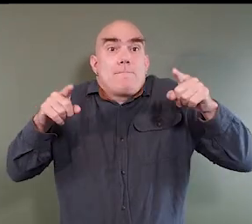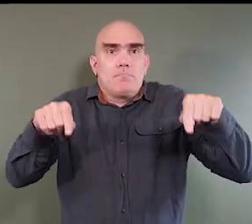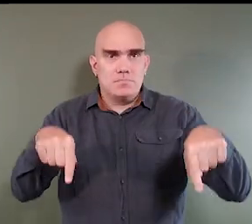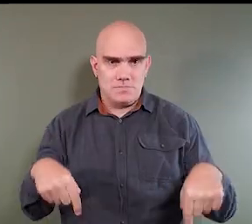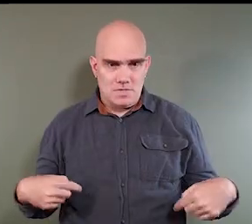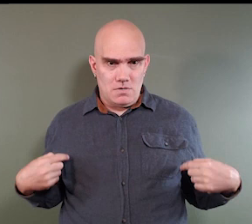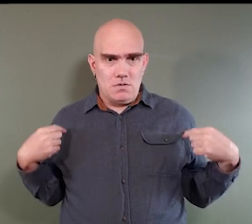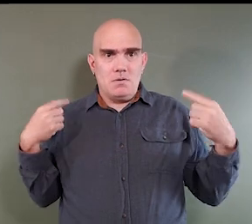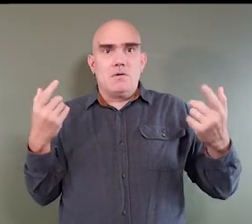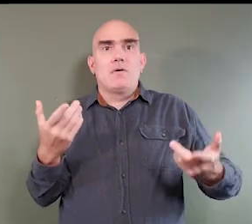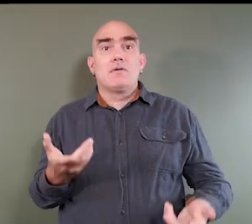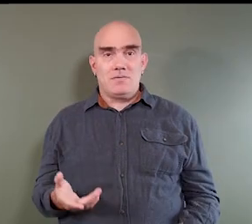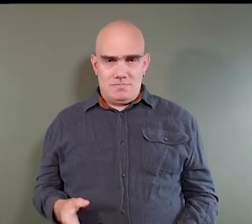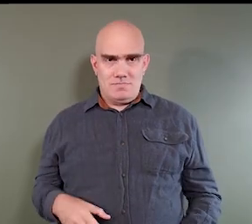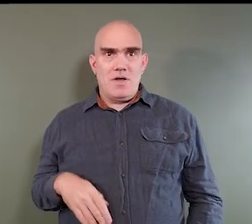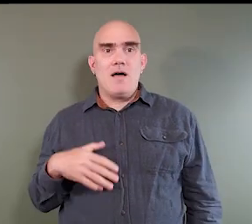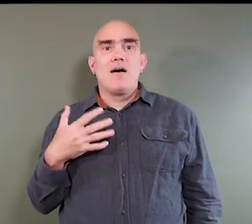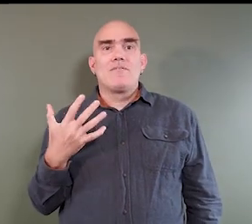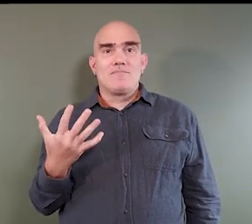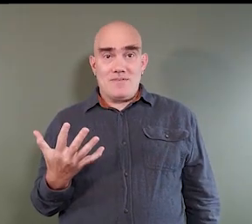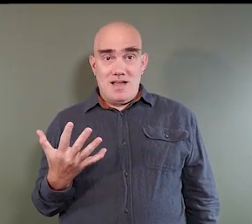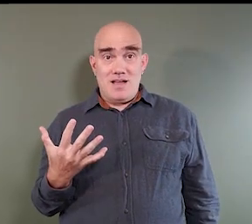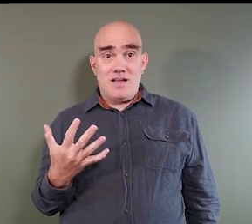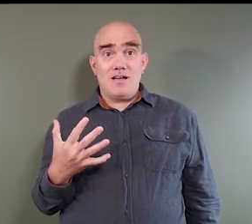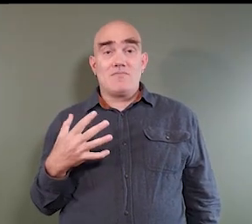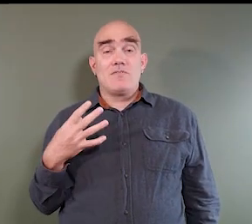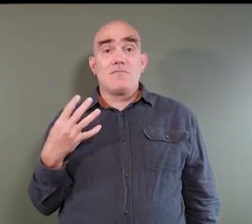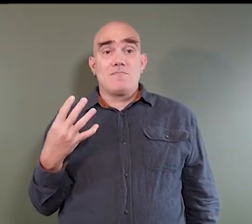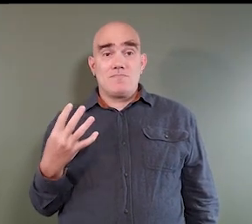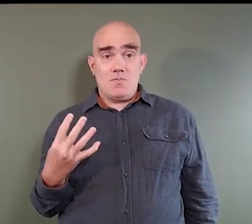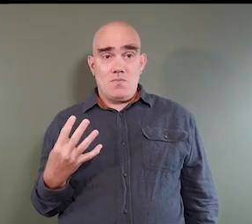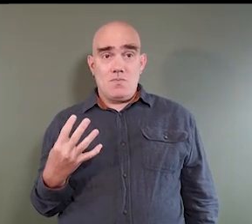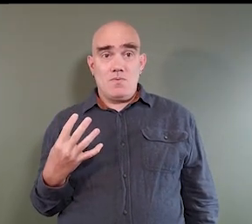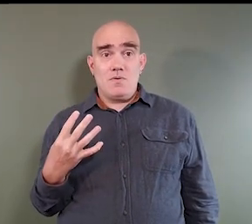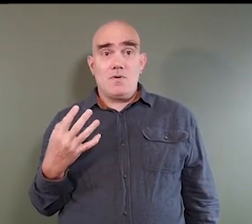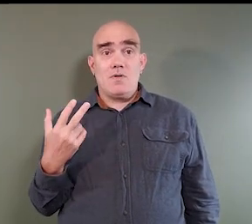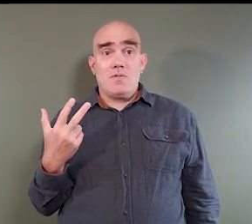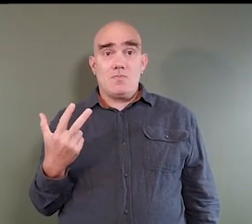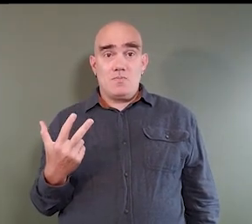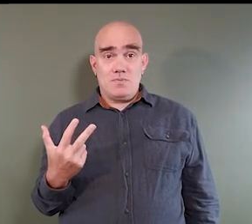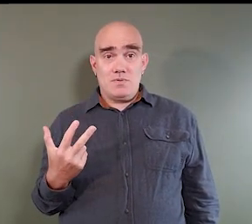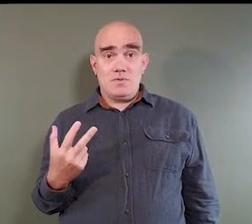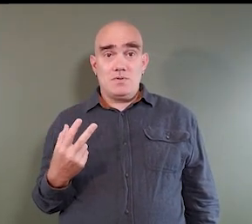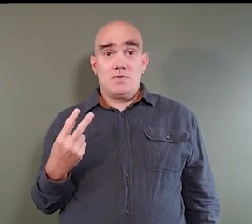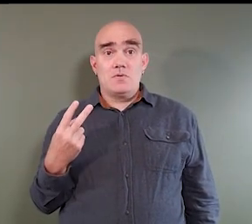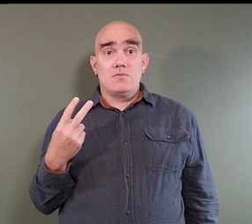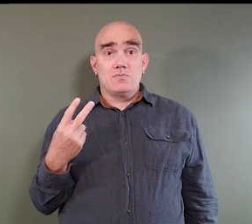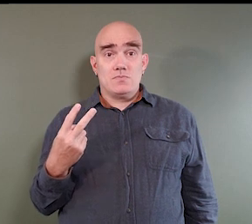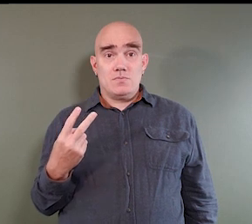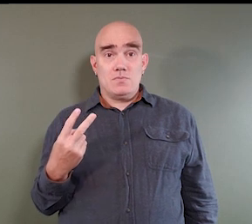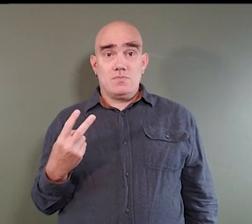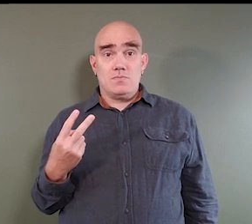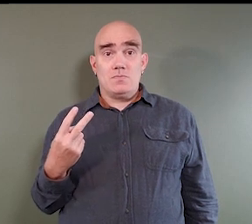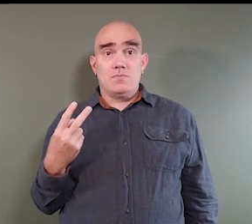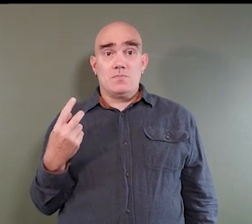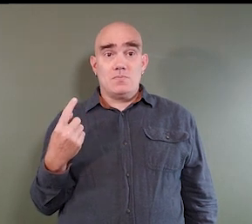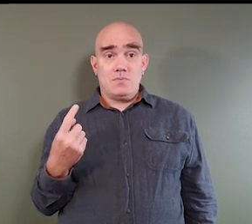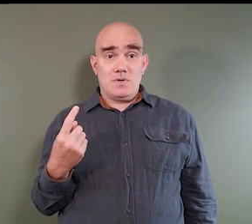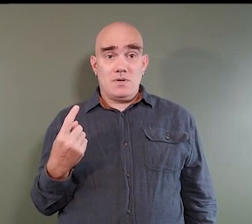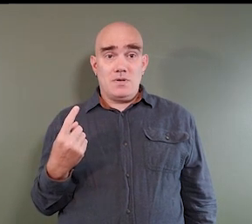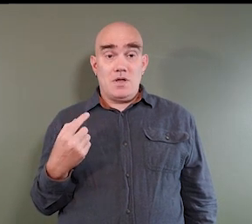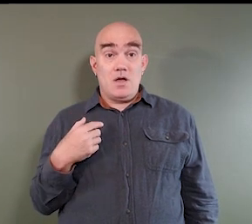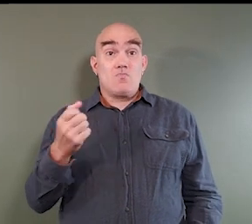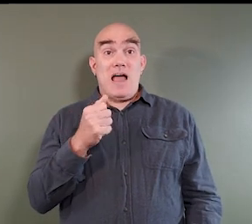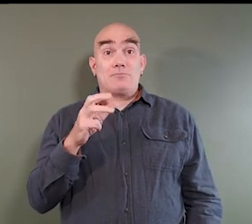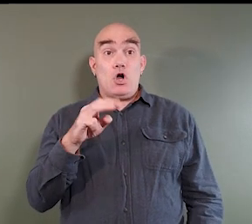For 5, 4, 3, 2, and 1. I'm